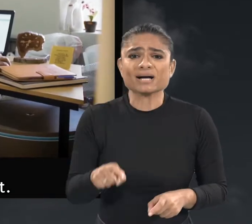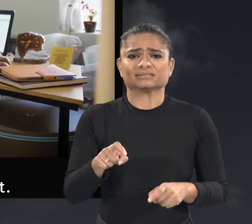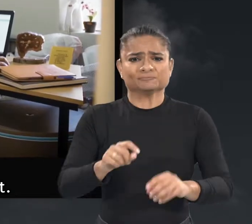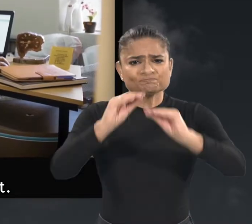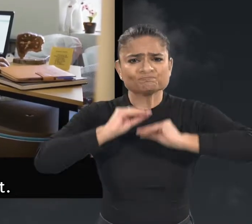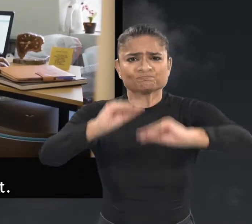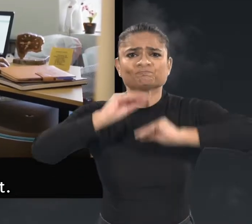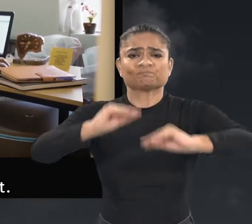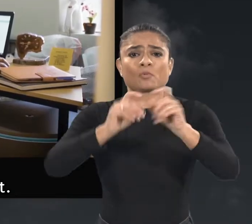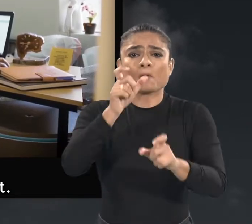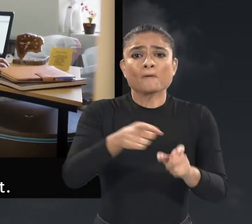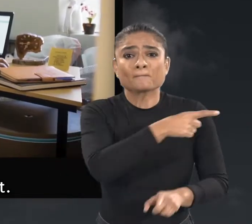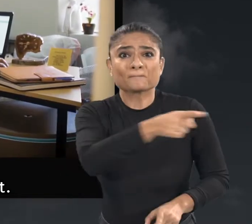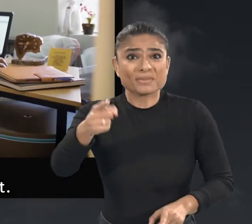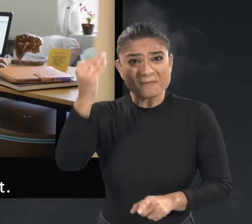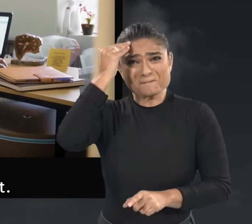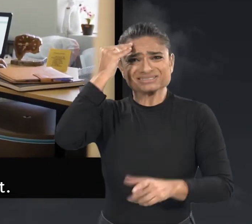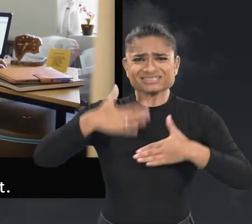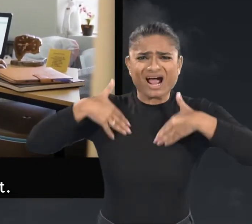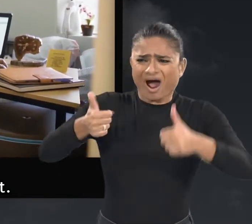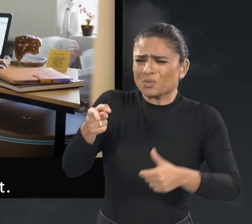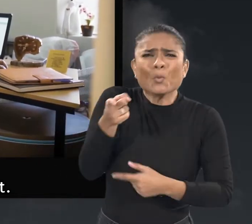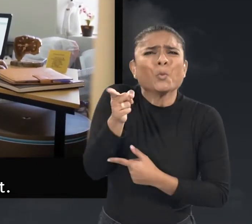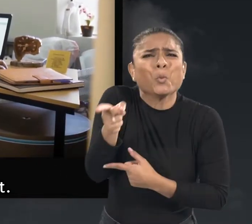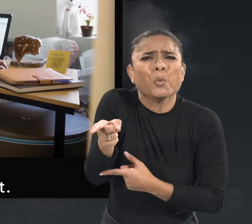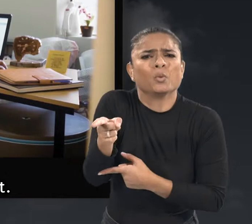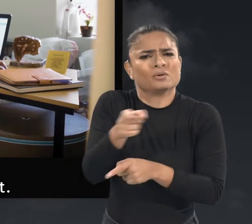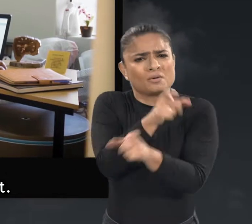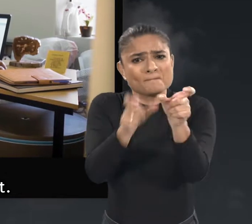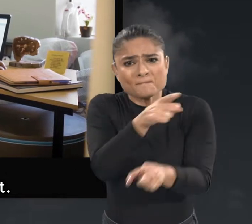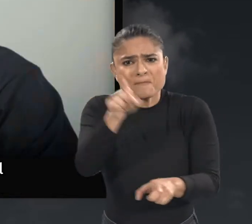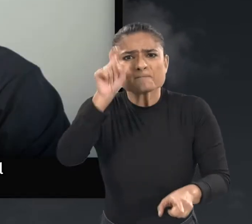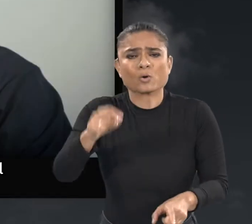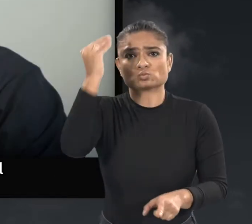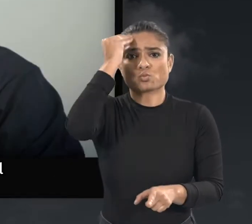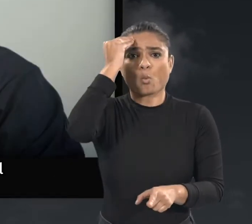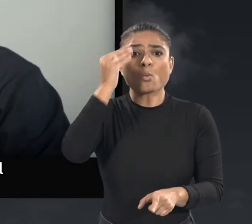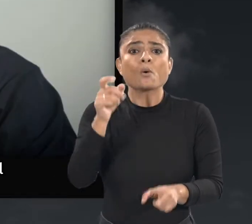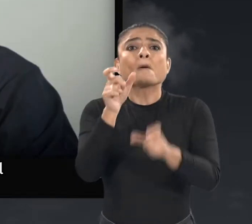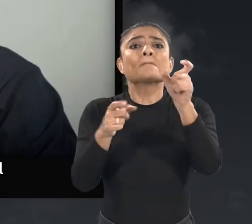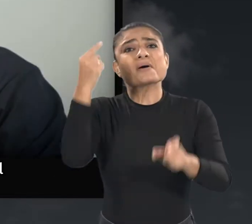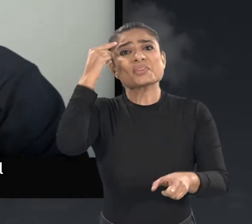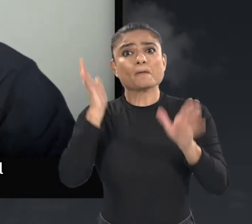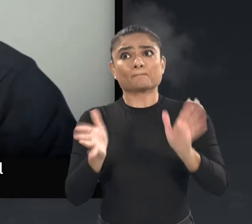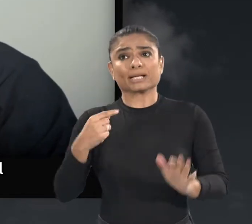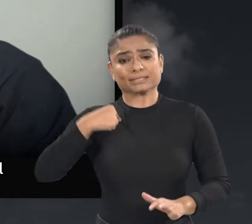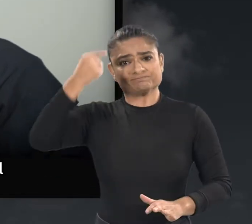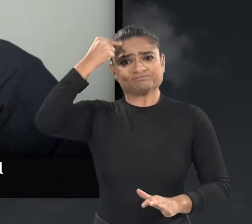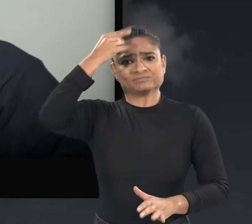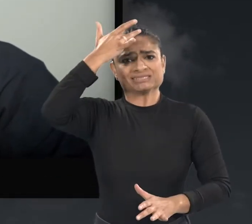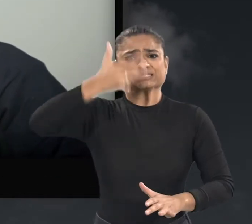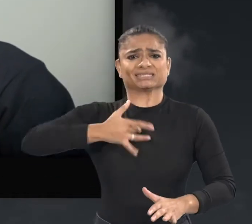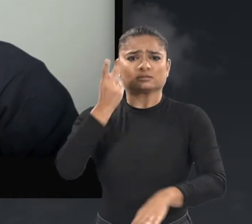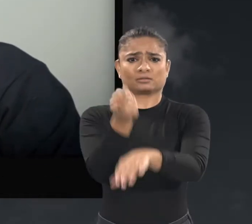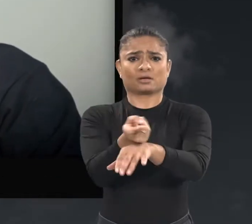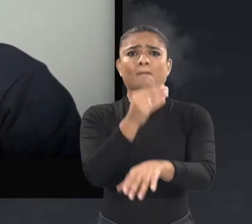We need to be more educated in terms of what mental illness is about. We shouldn't, just because umuntu une mental illness,